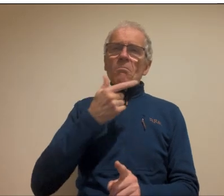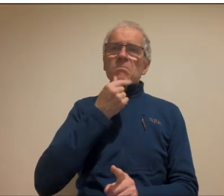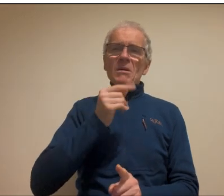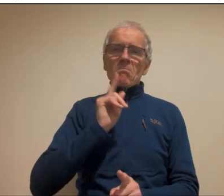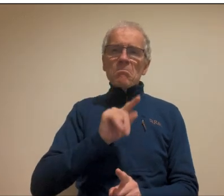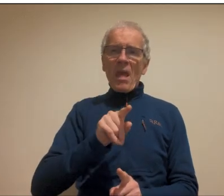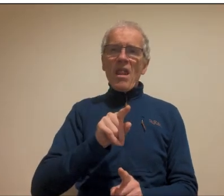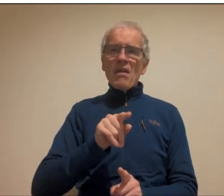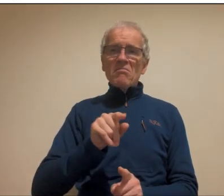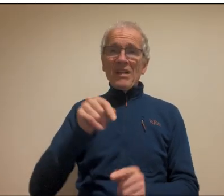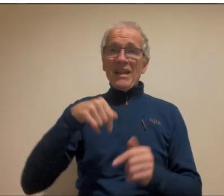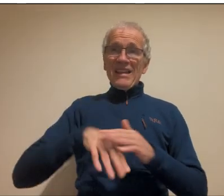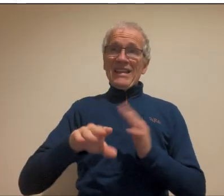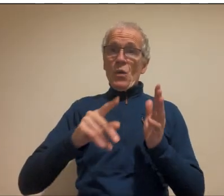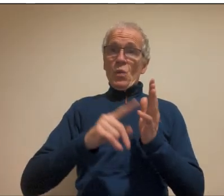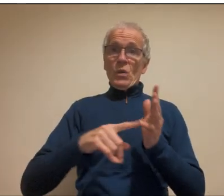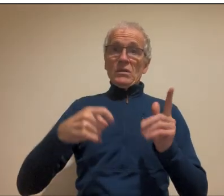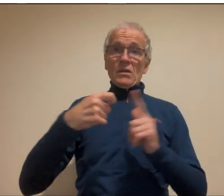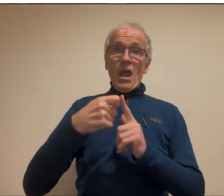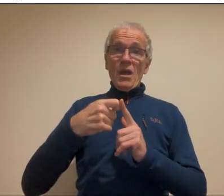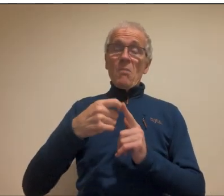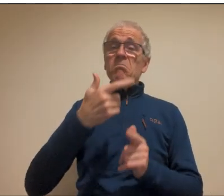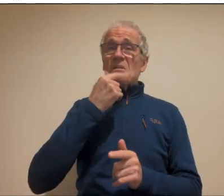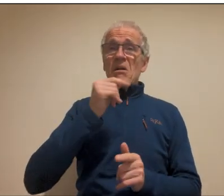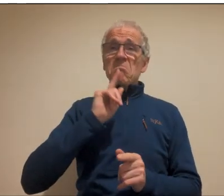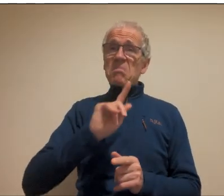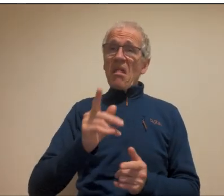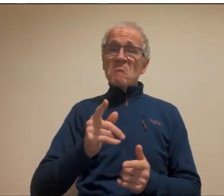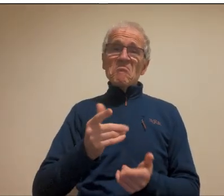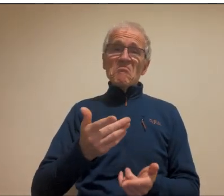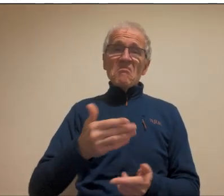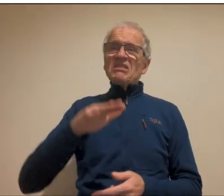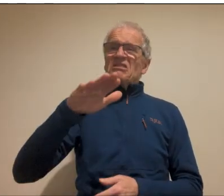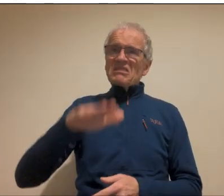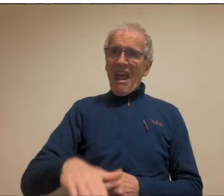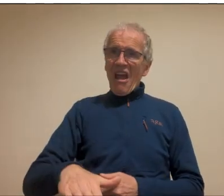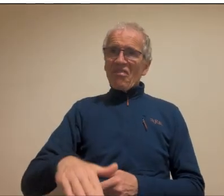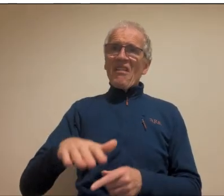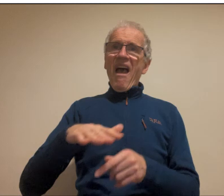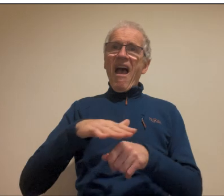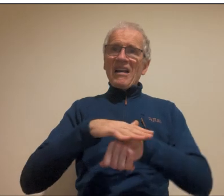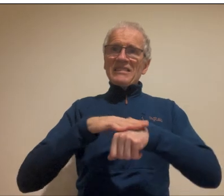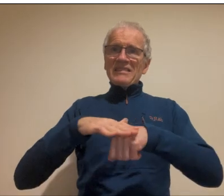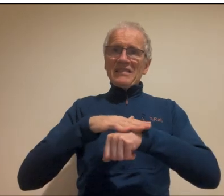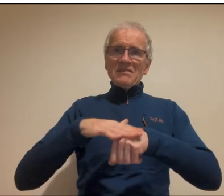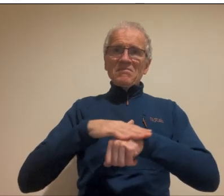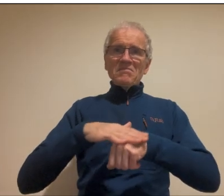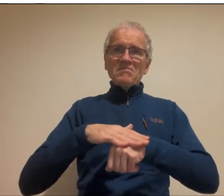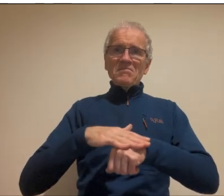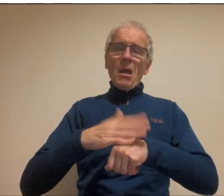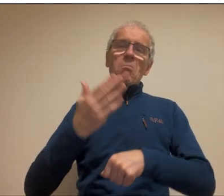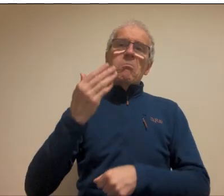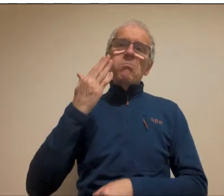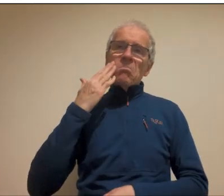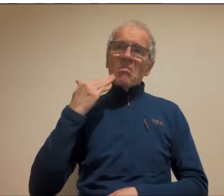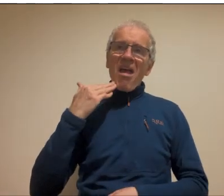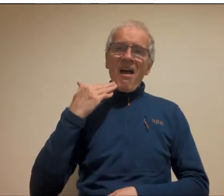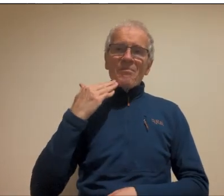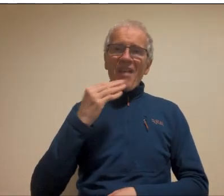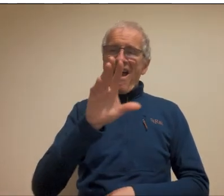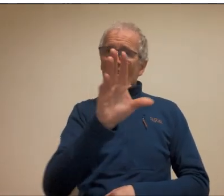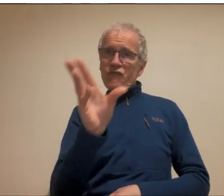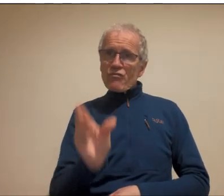Ethnic background. In the UK, people of South Asian and Black African or African Caribbean